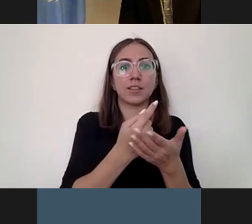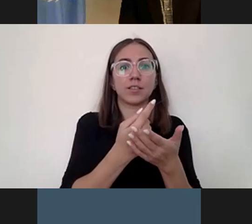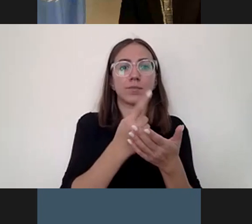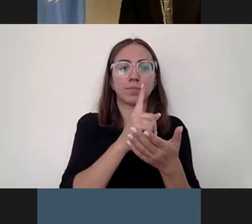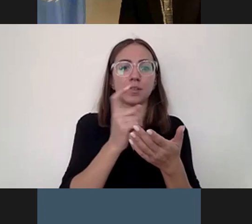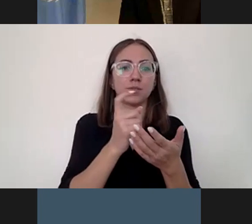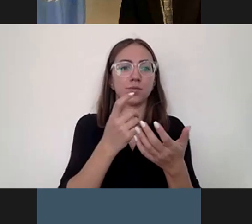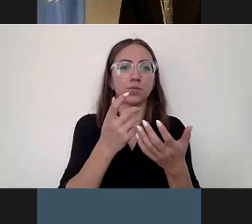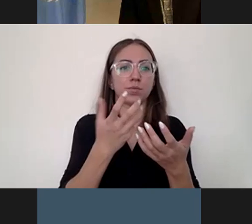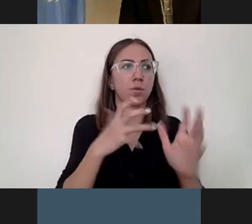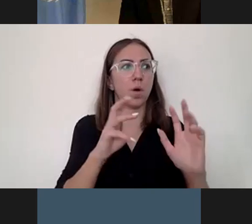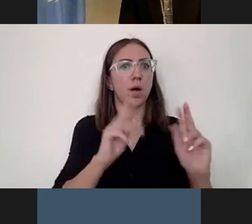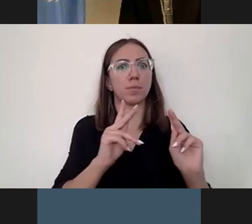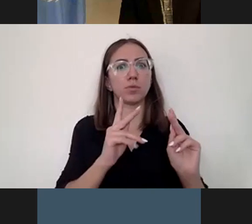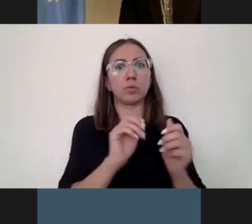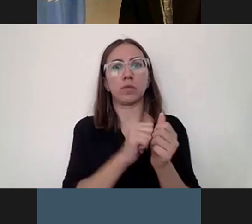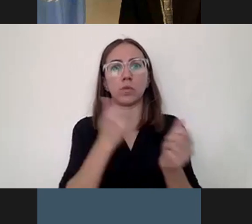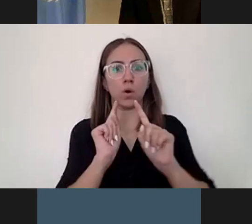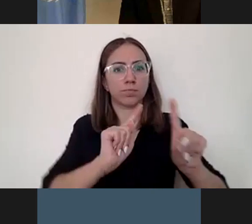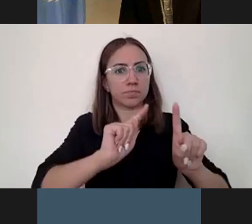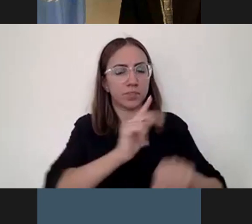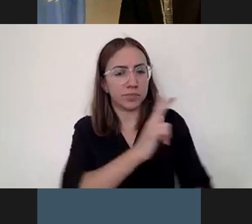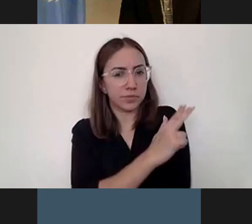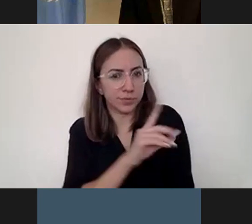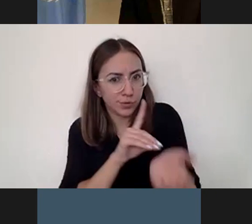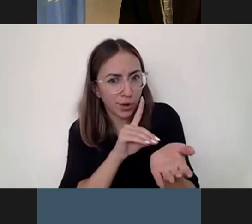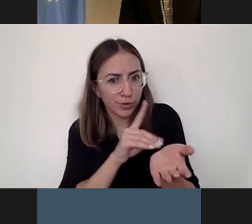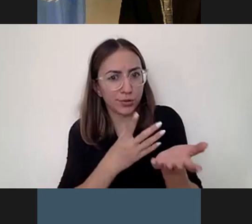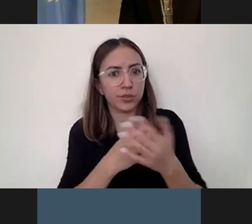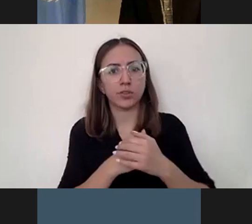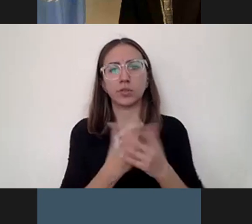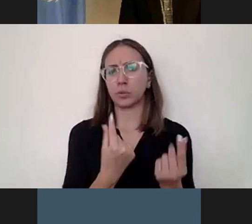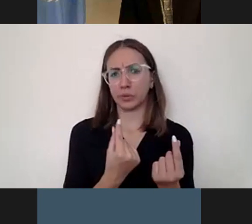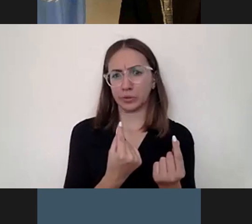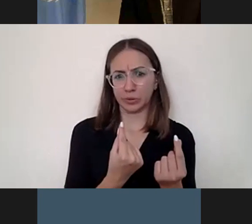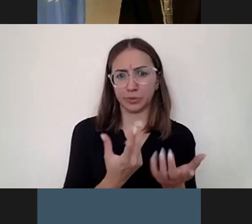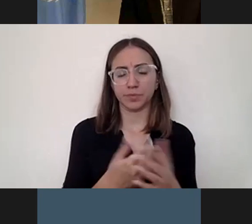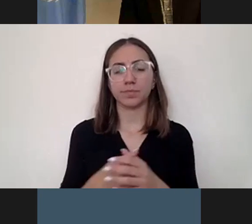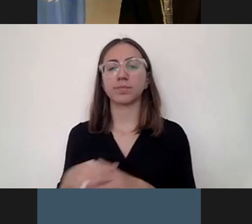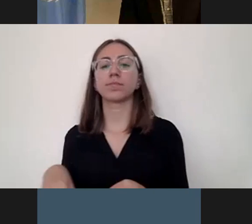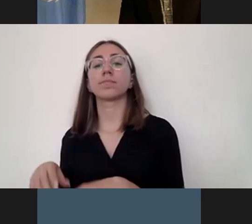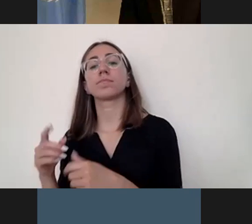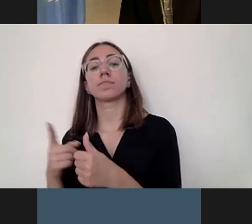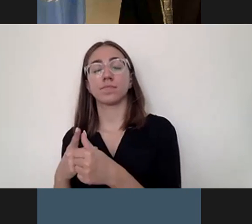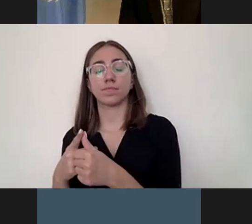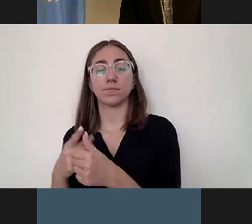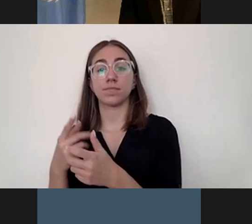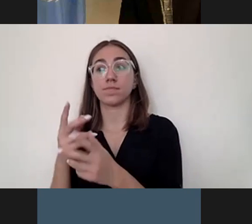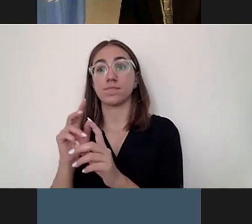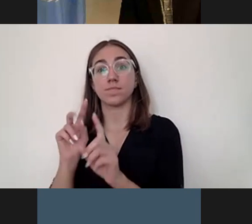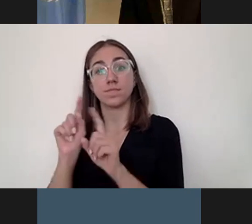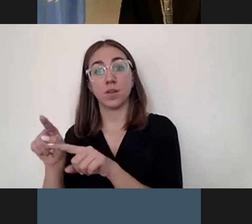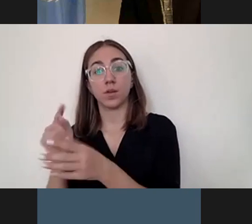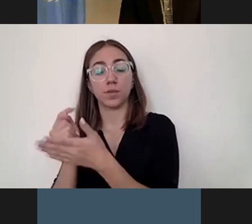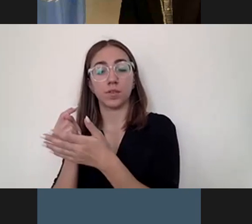excess deaths? I mean, what are some of the things that we could do on our end? Well, first of all, about seeking treatment, I mean, most of the